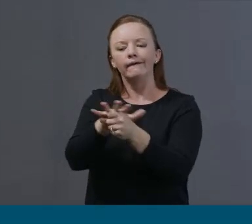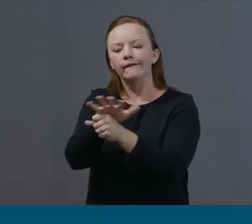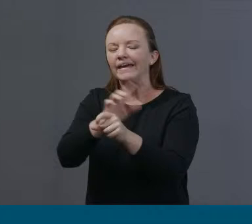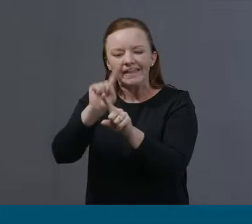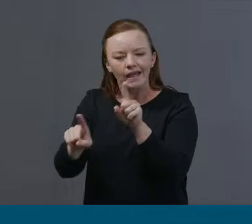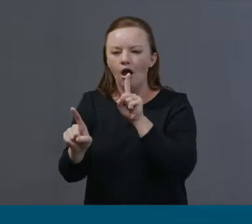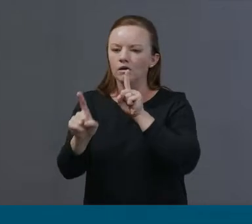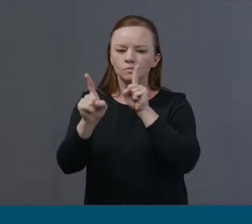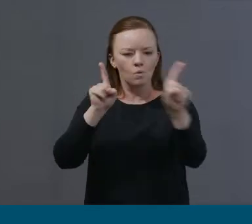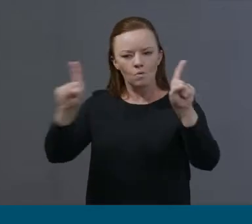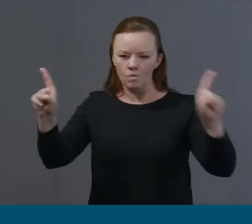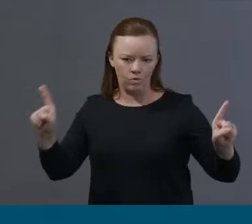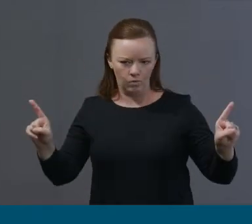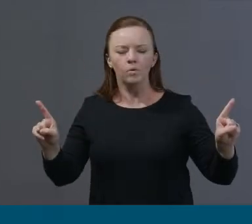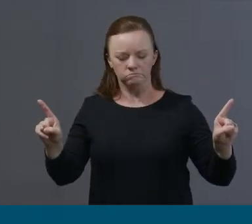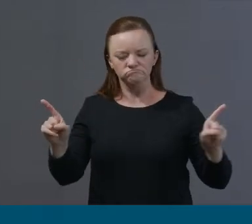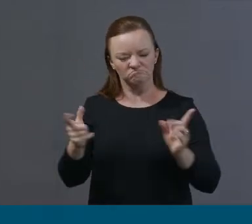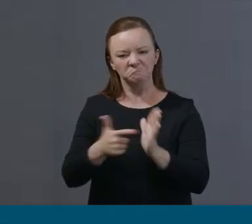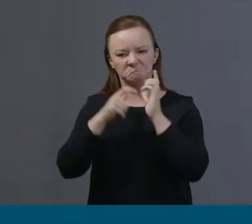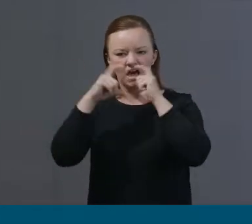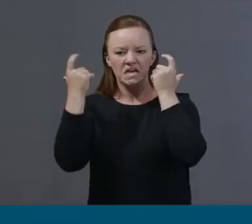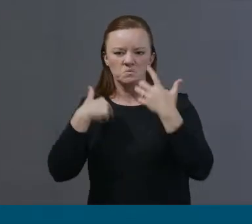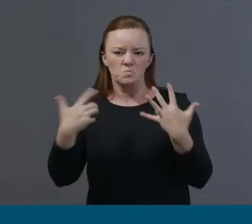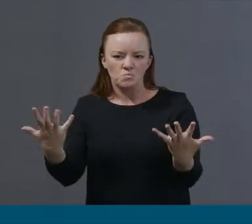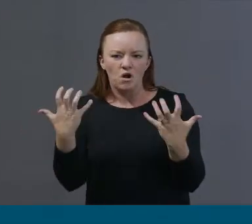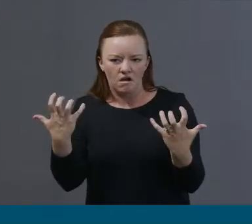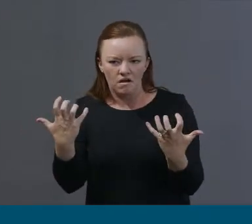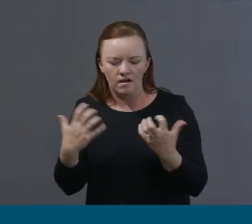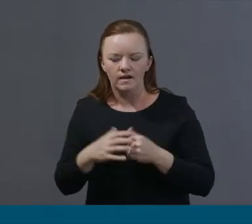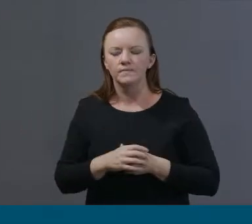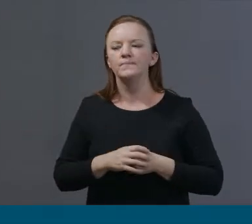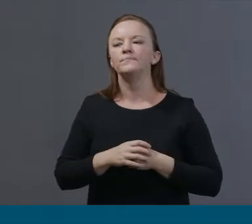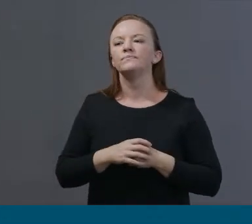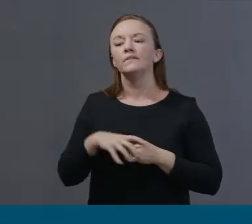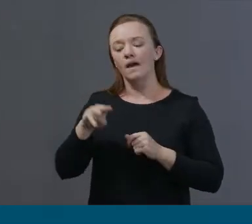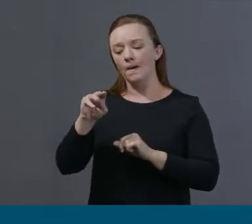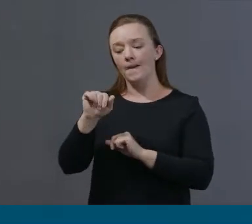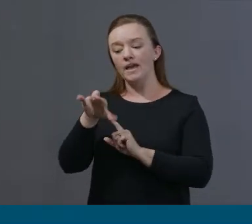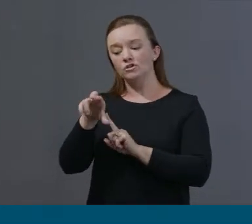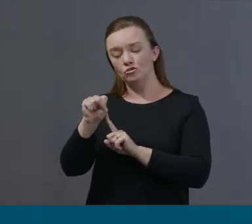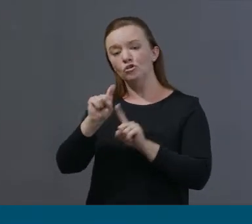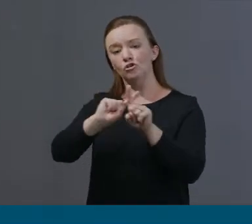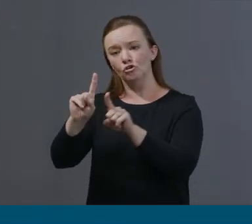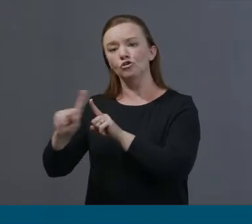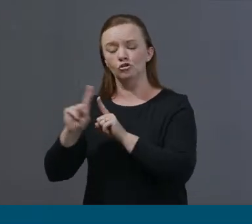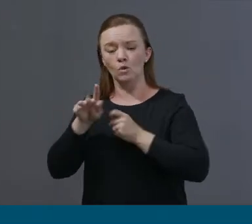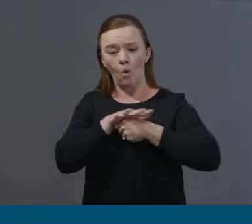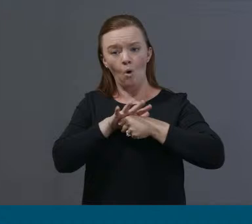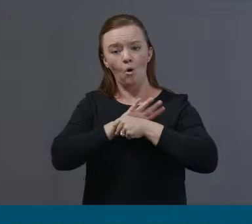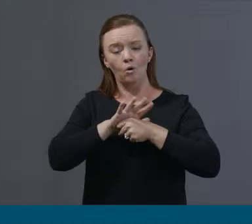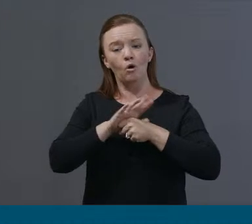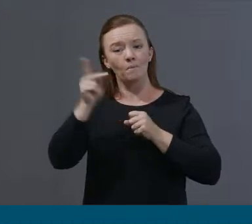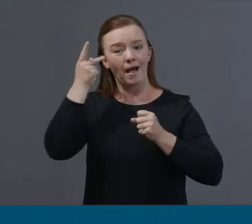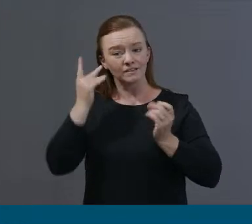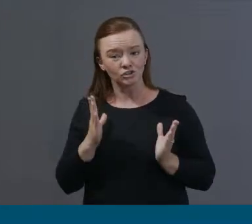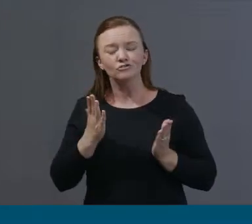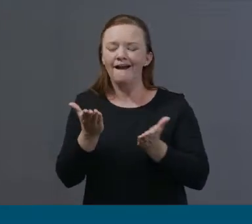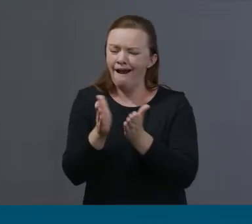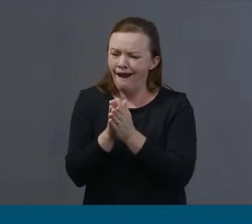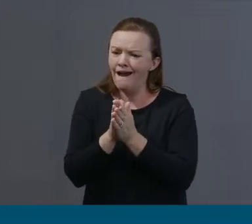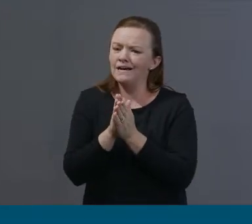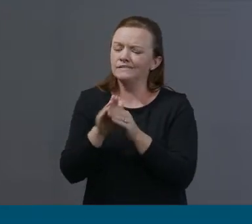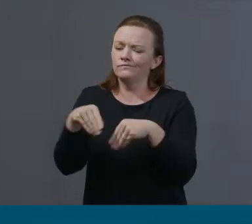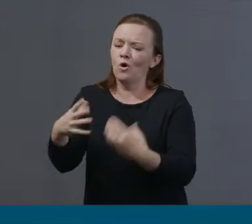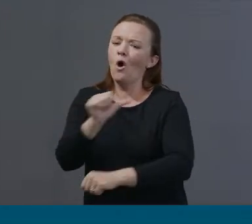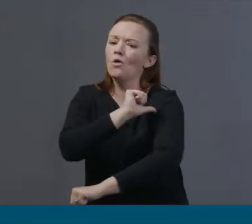possible. This is an additional tool that additional mayors have asked for at the local level.